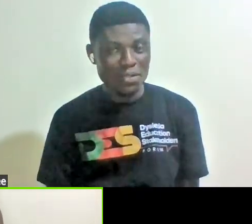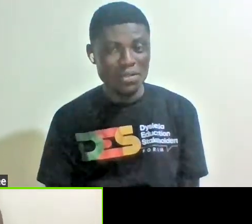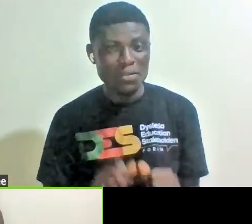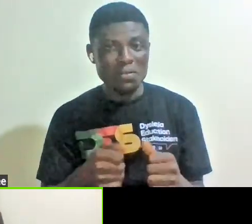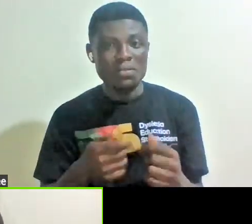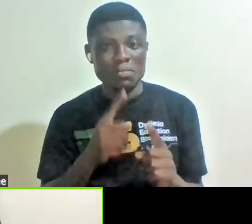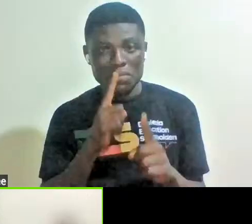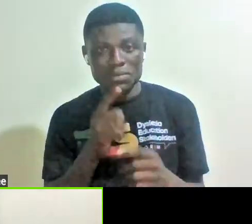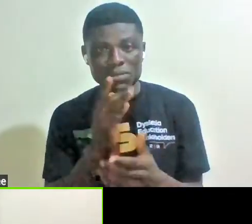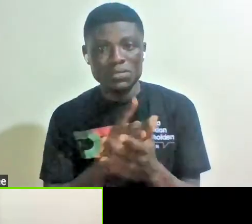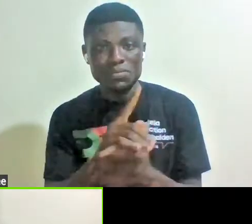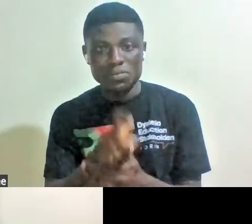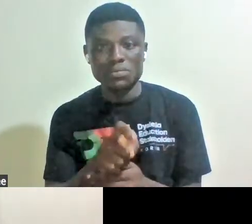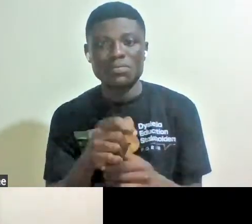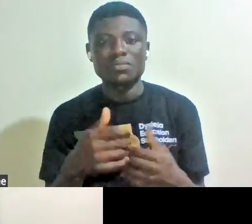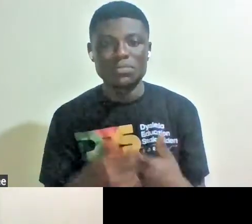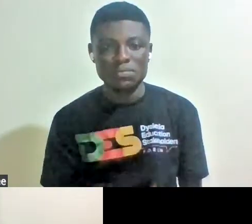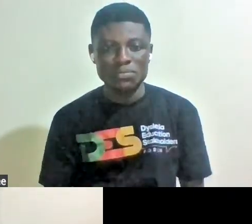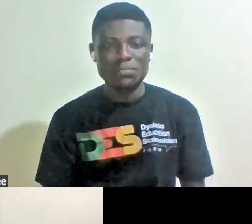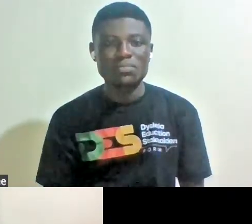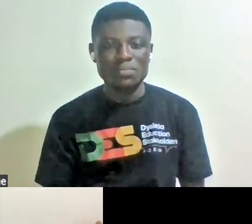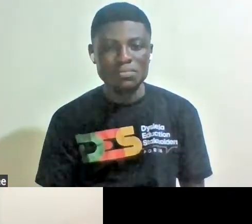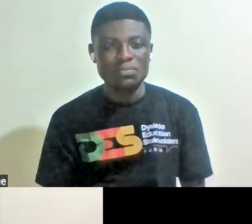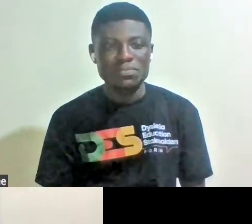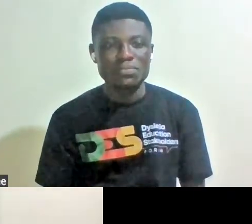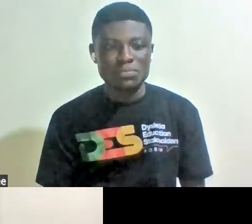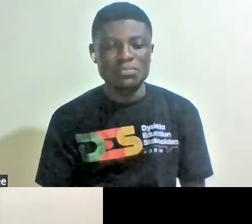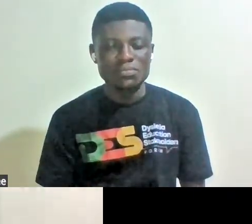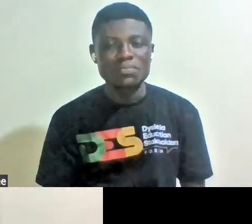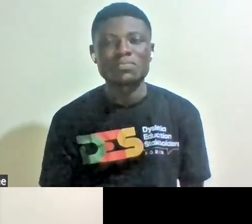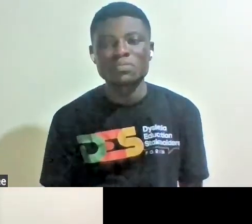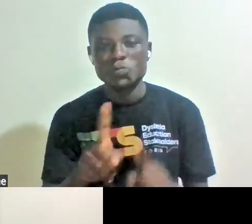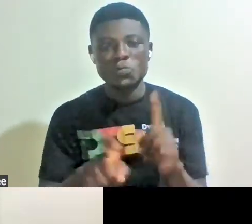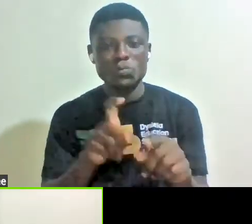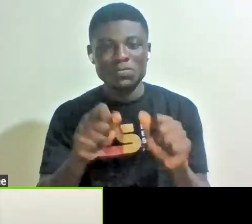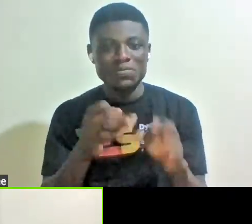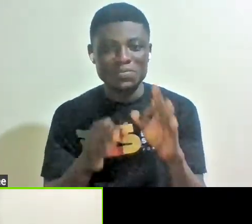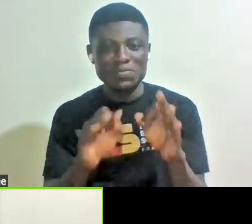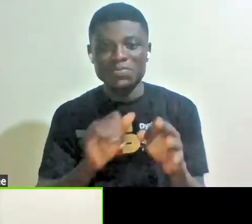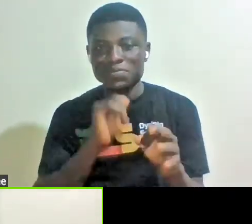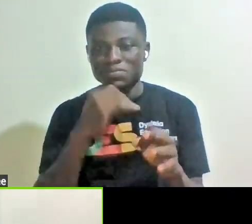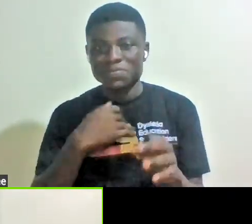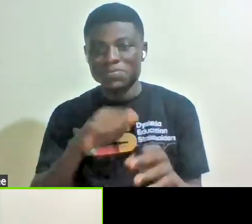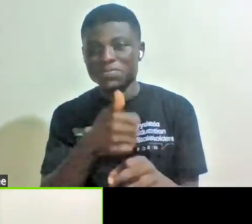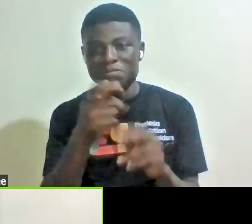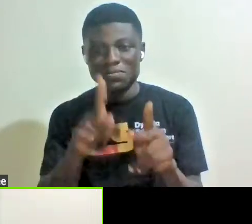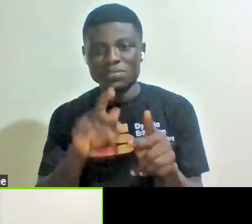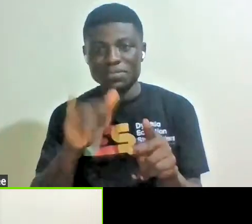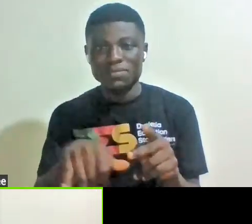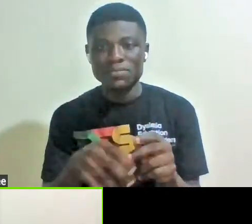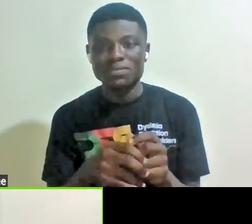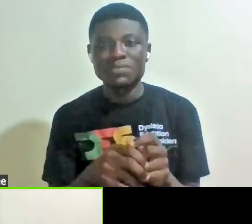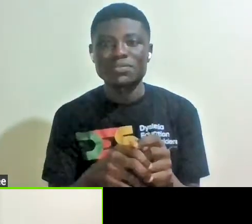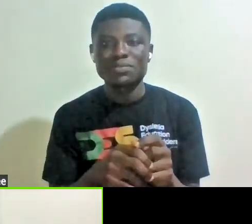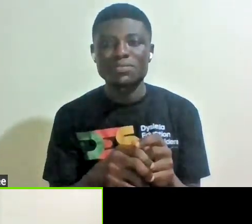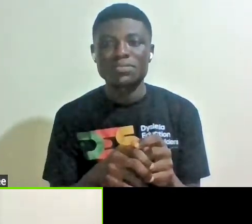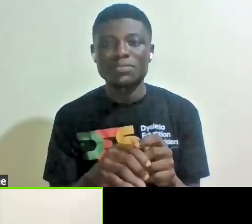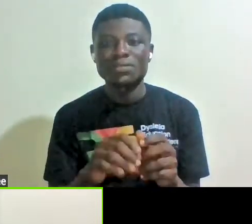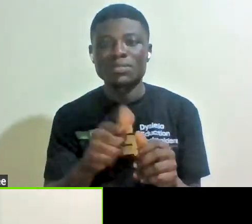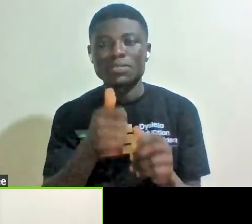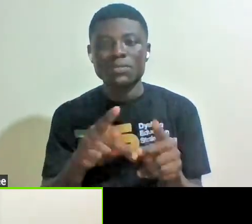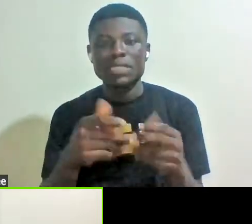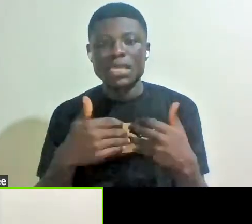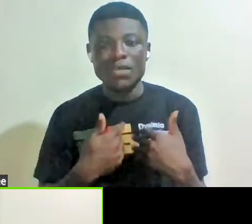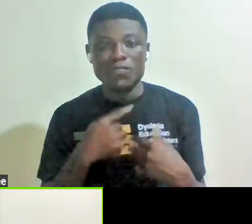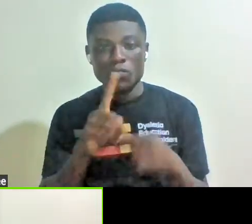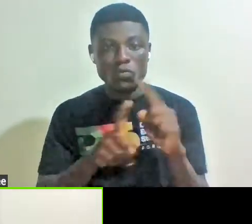more, Nats. I know you've done a brilliant job. By all means, please do. Keep them coming. But if there's anyone who has any more burning questions